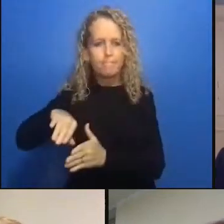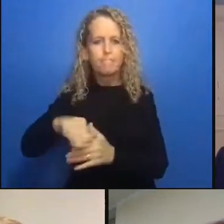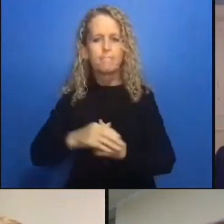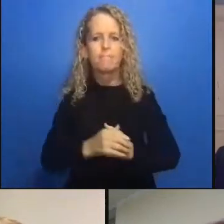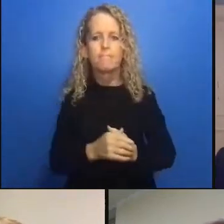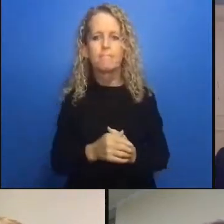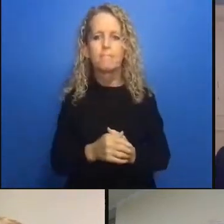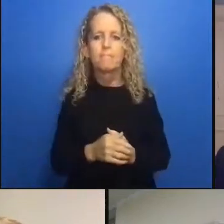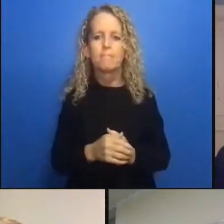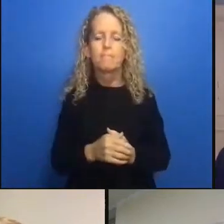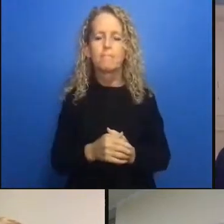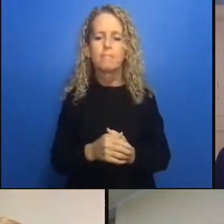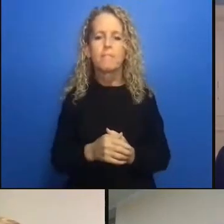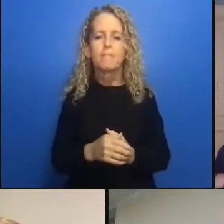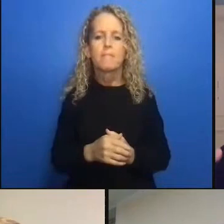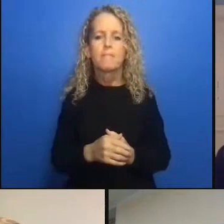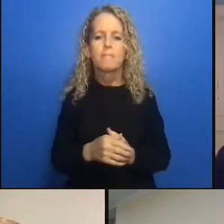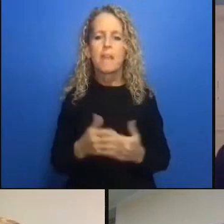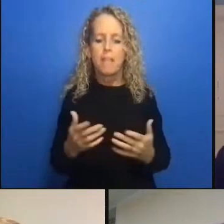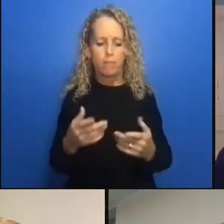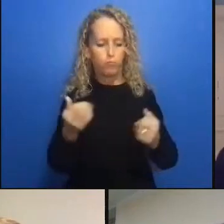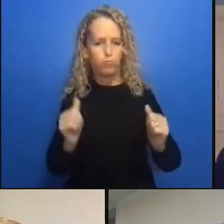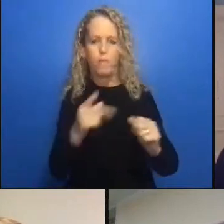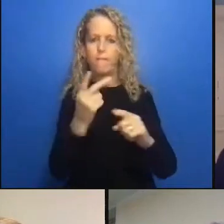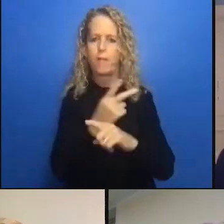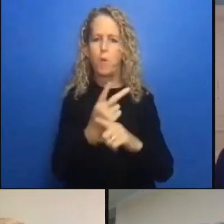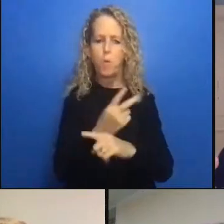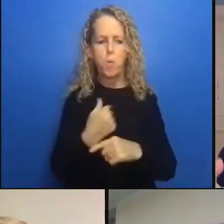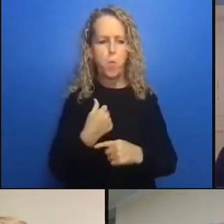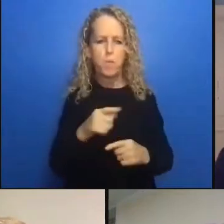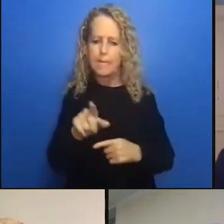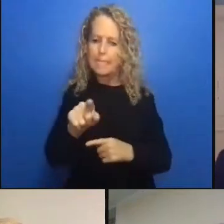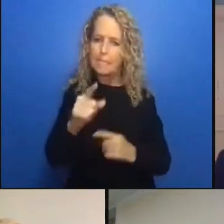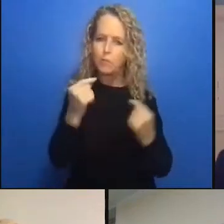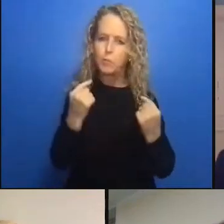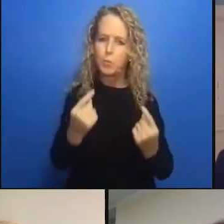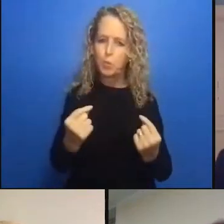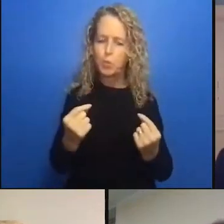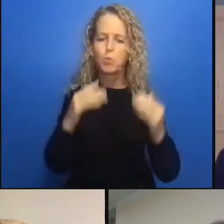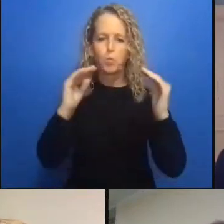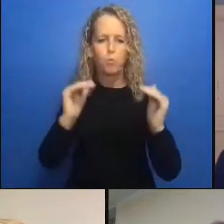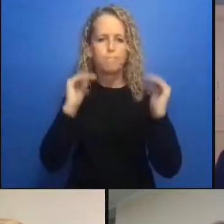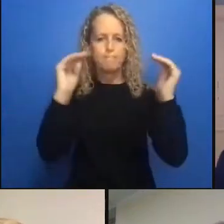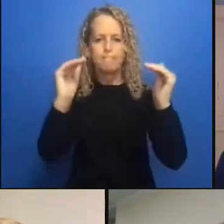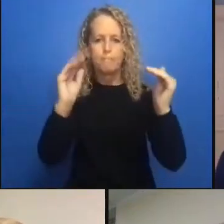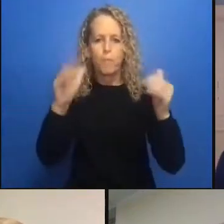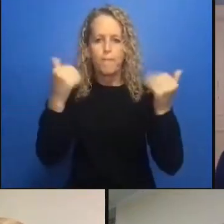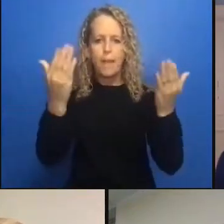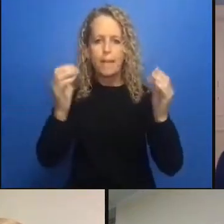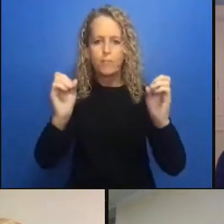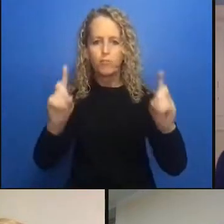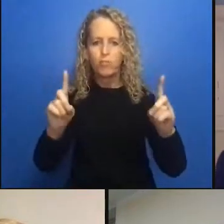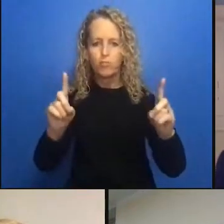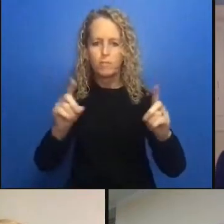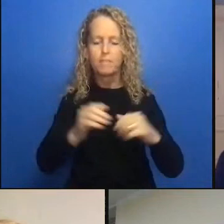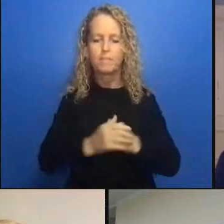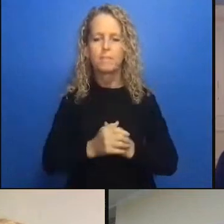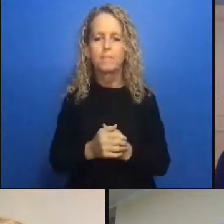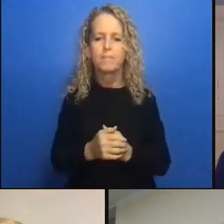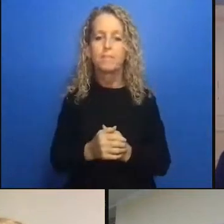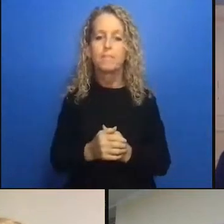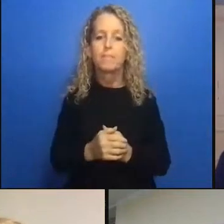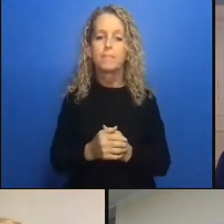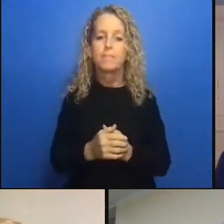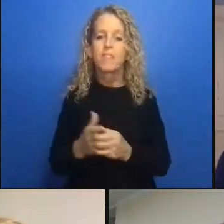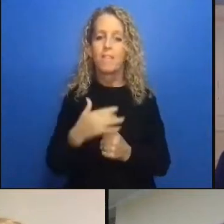what do I need to do to deliver the best, highest quality education in this moment? And one of the things that's really